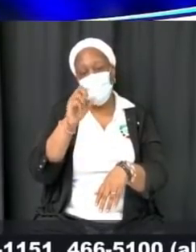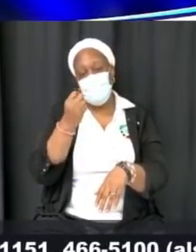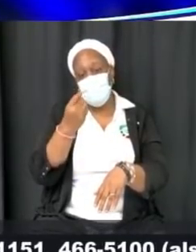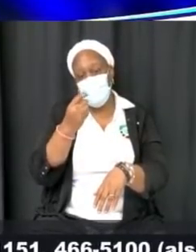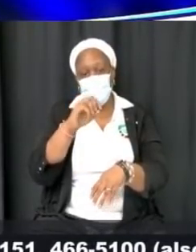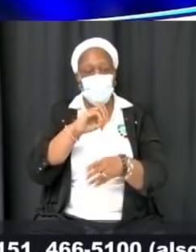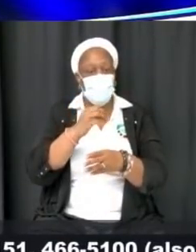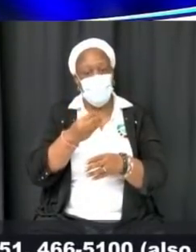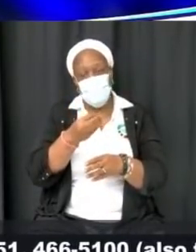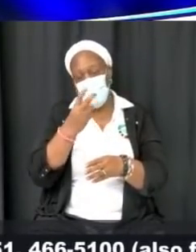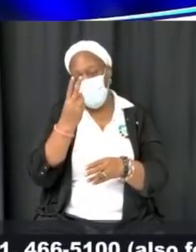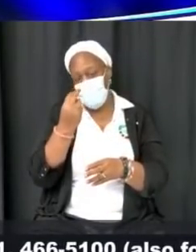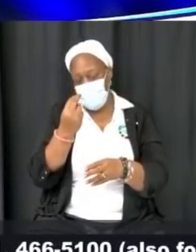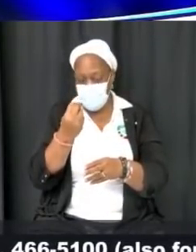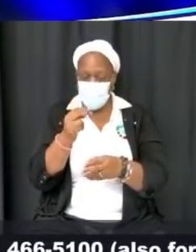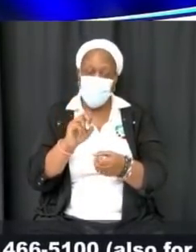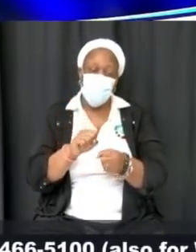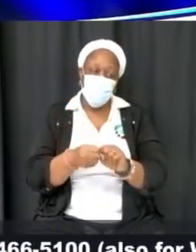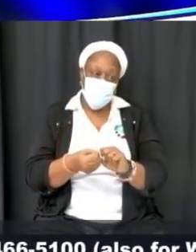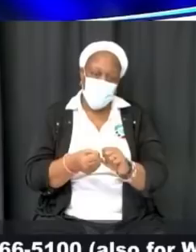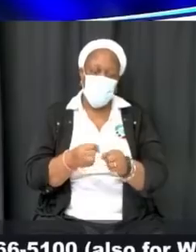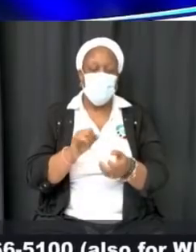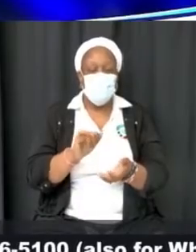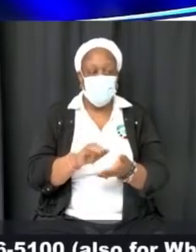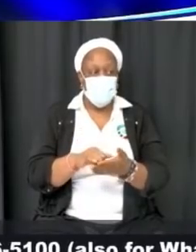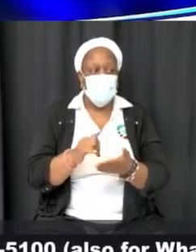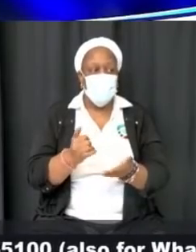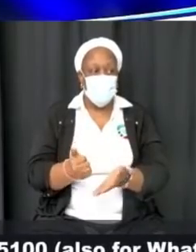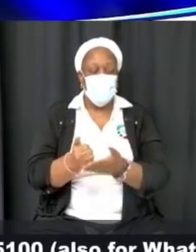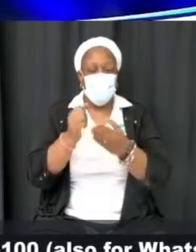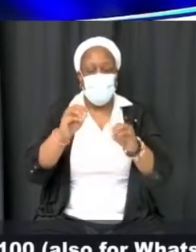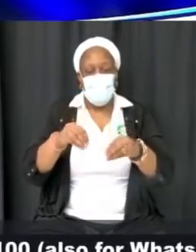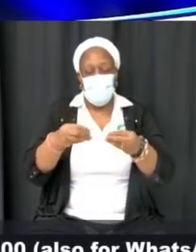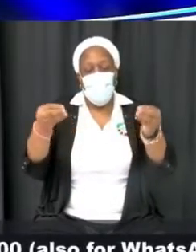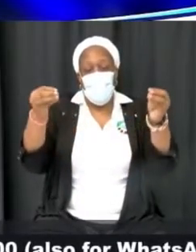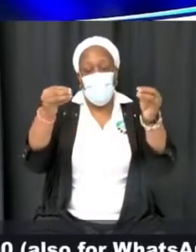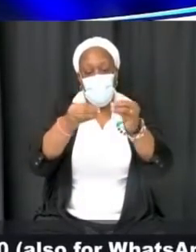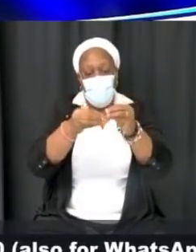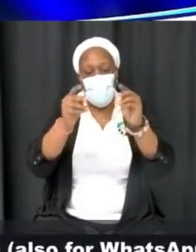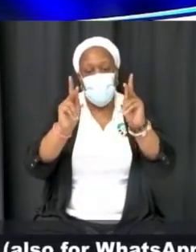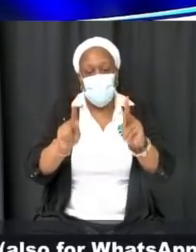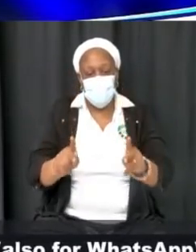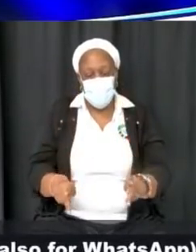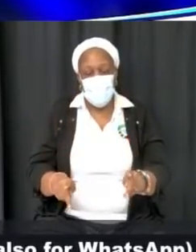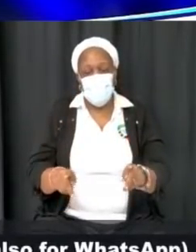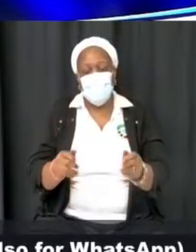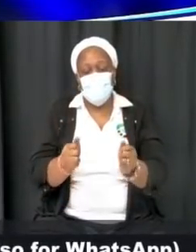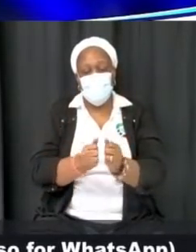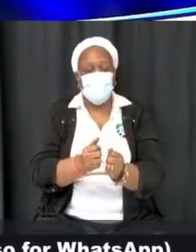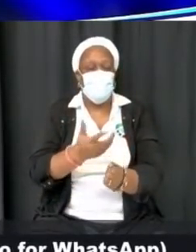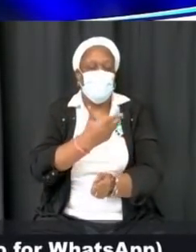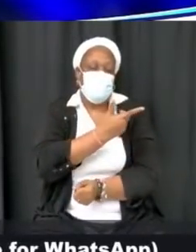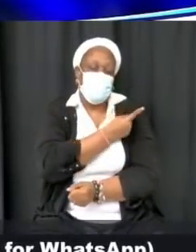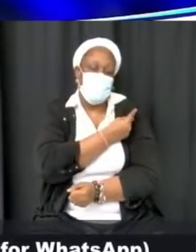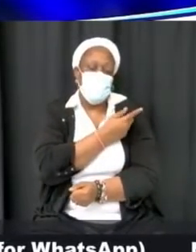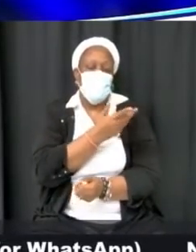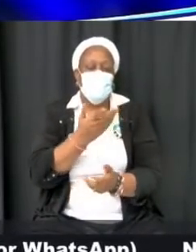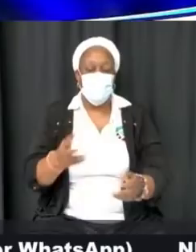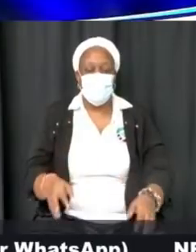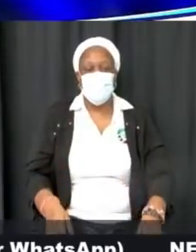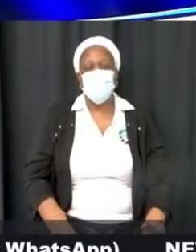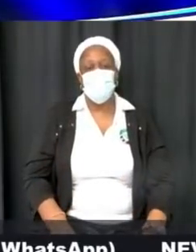the 3+ months that we were administering the vaccines, we got an additional